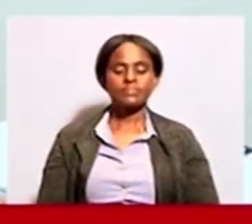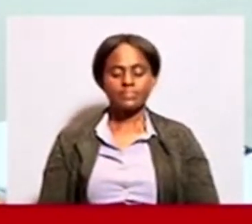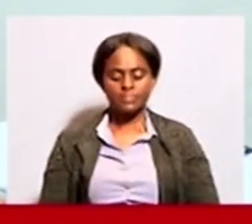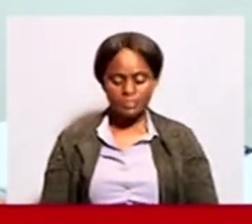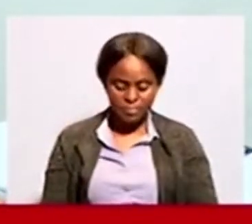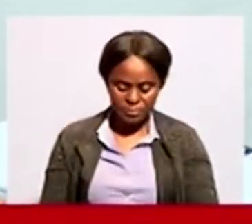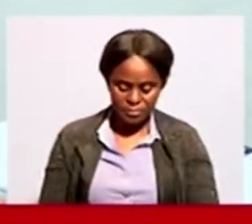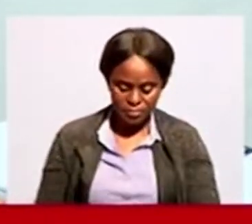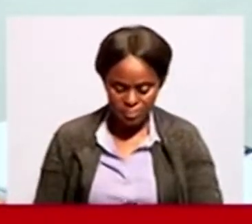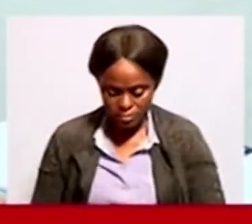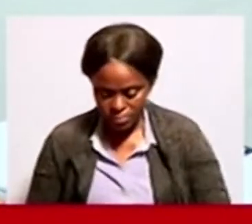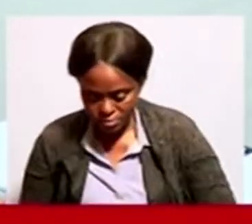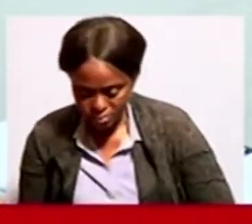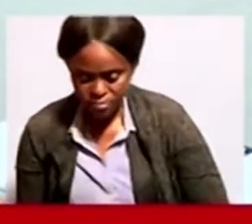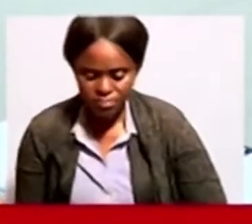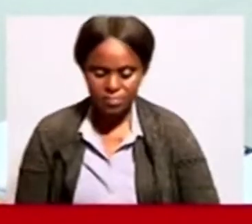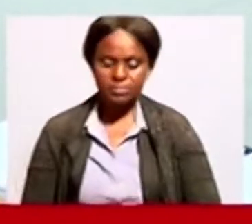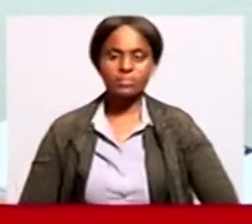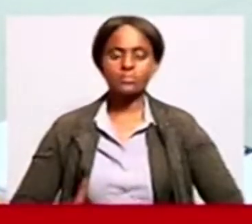listening. I have seen.